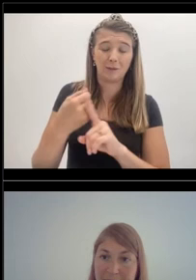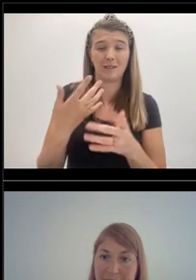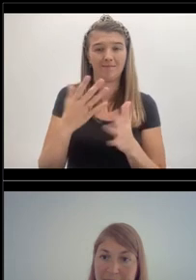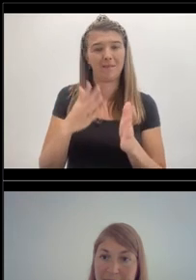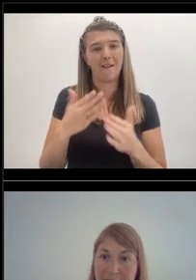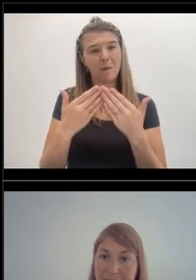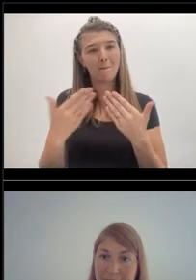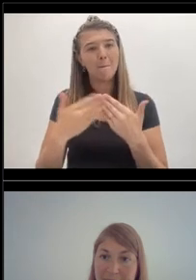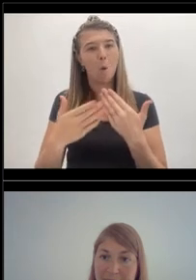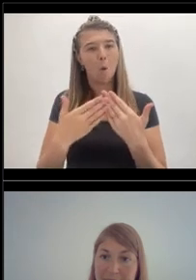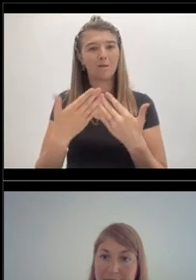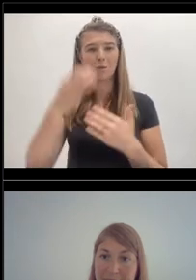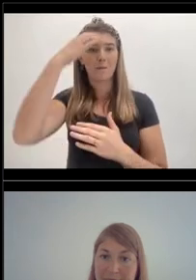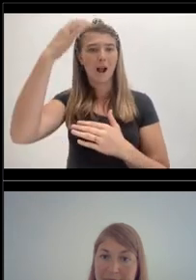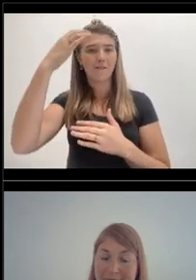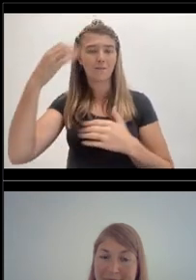concerted effort, really.